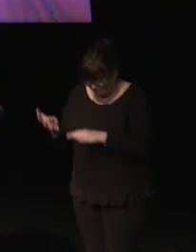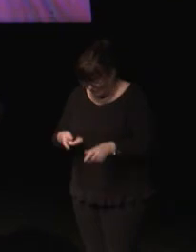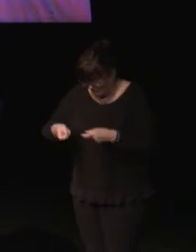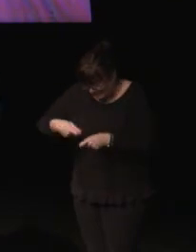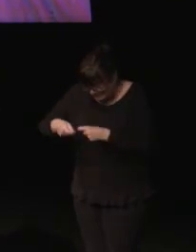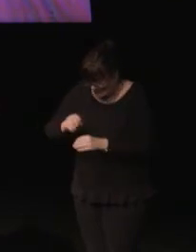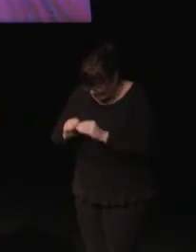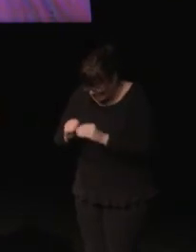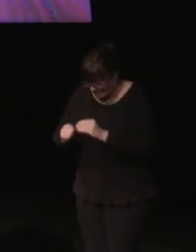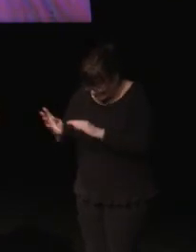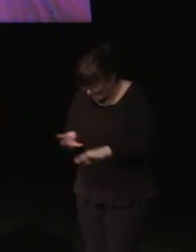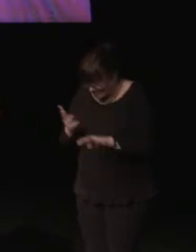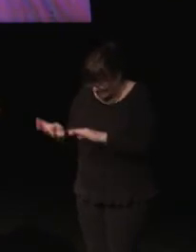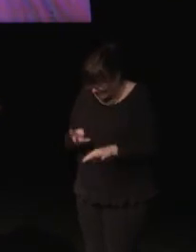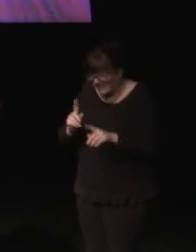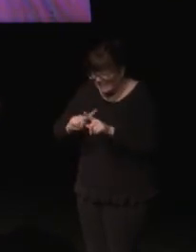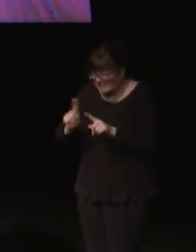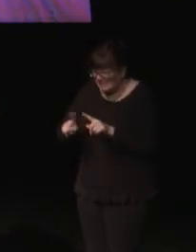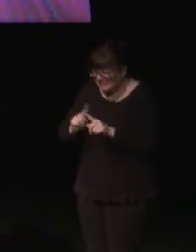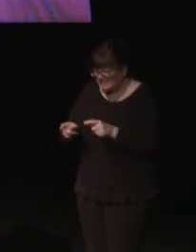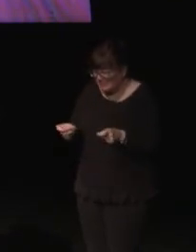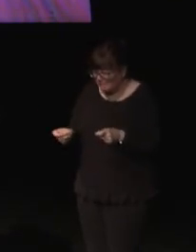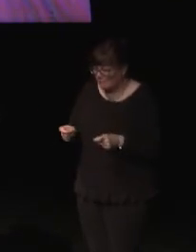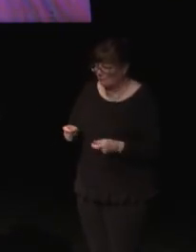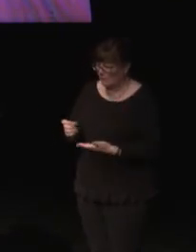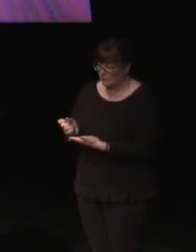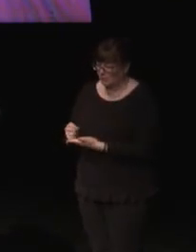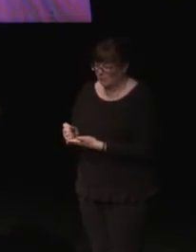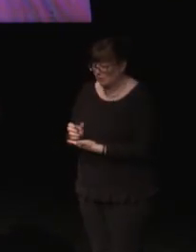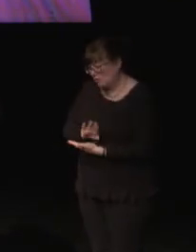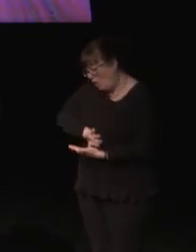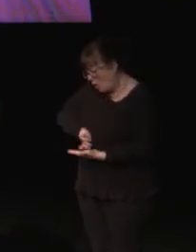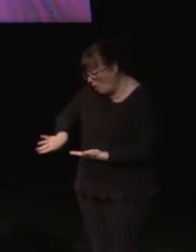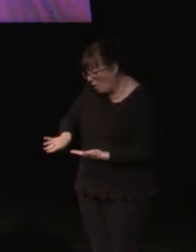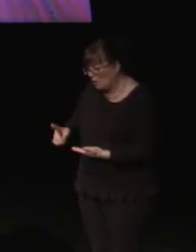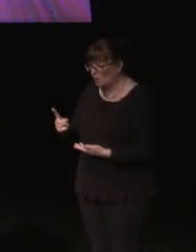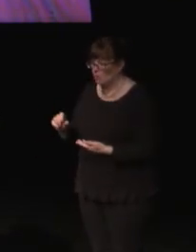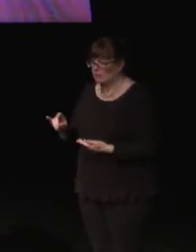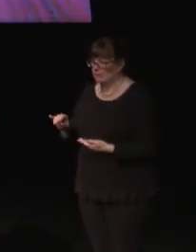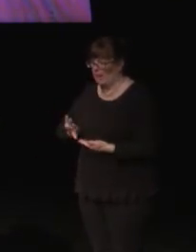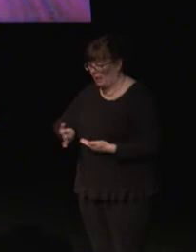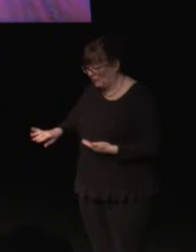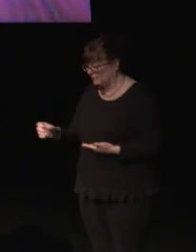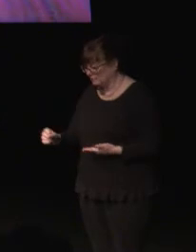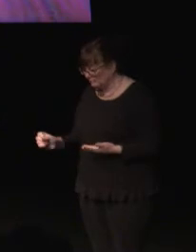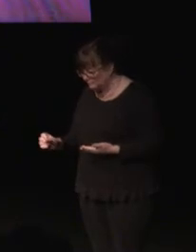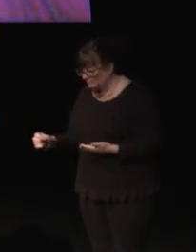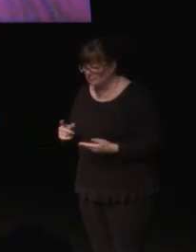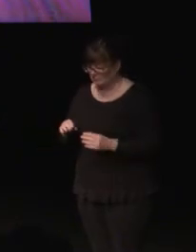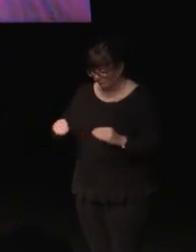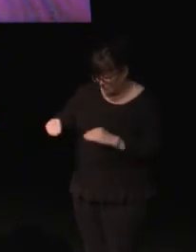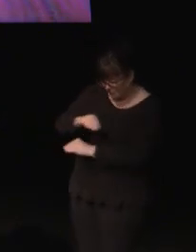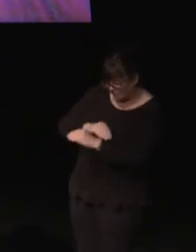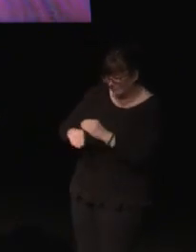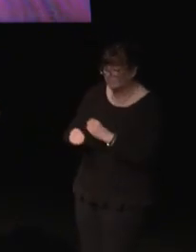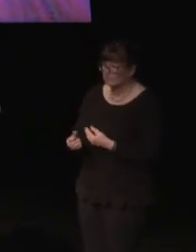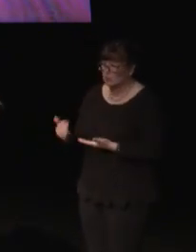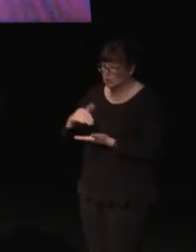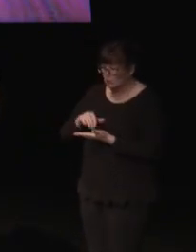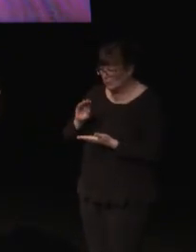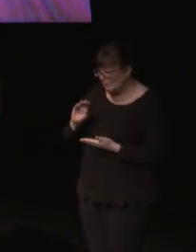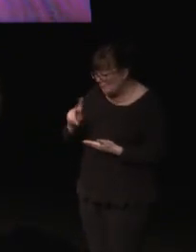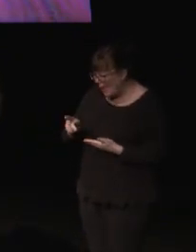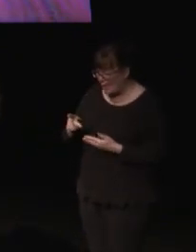of controls for people. You would put like switches on one side. He would kind of remap things. He would build these